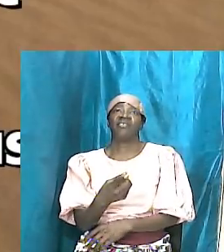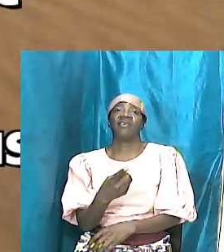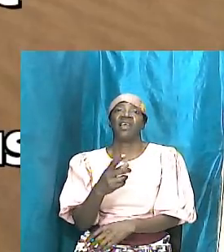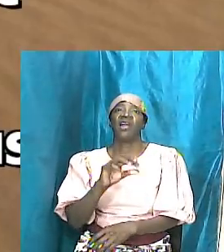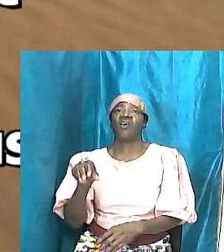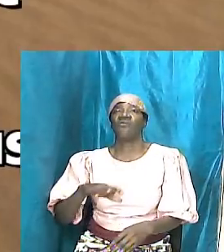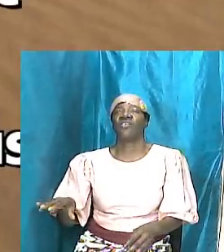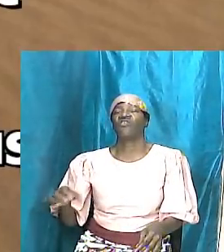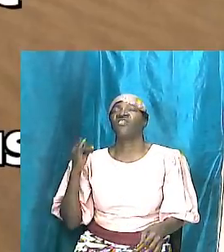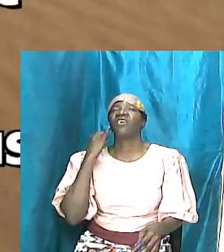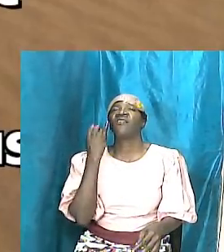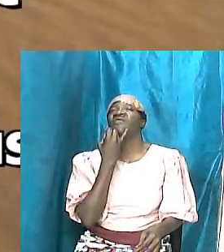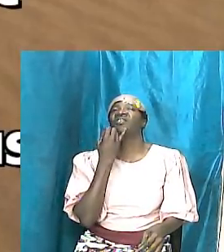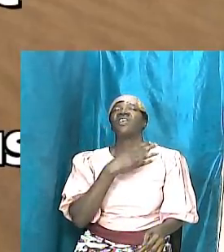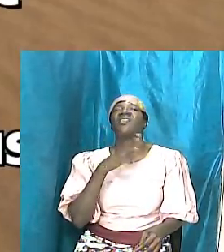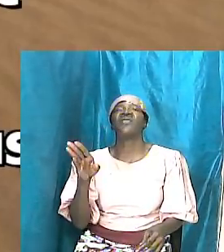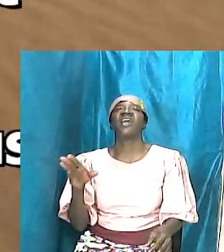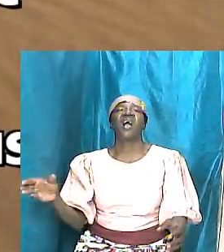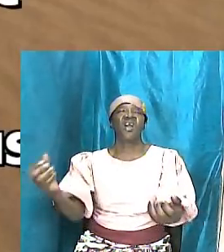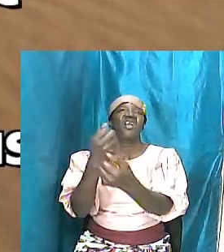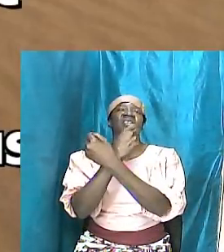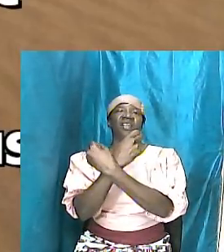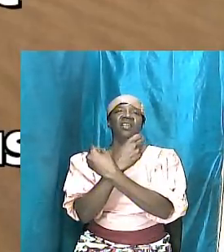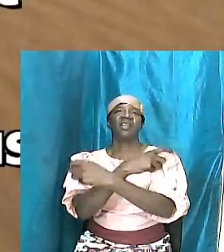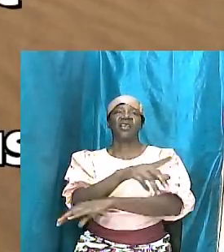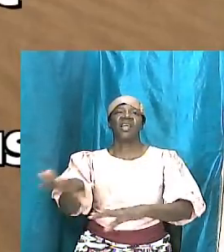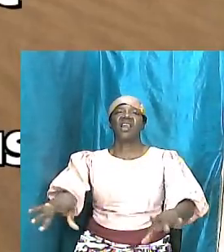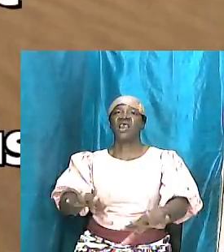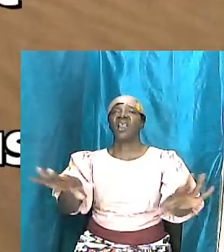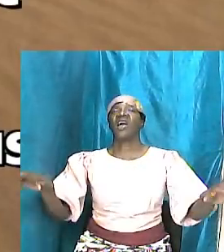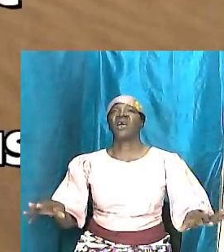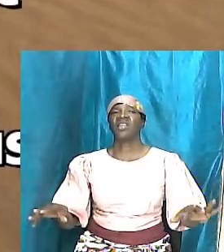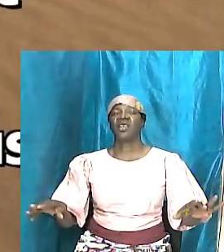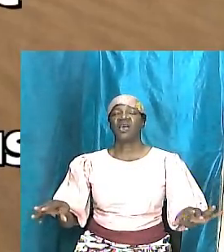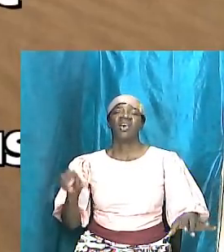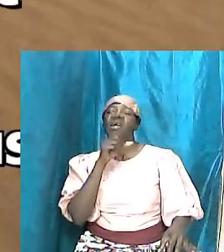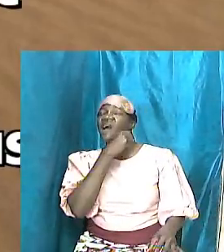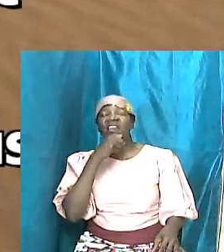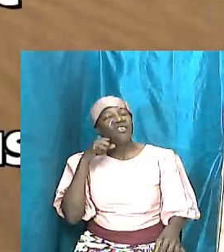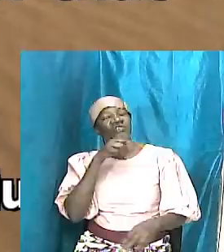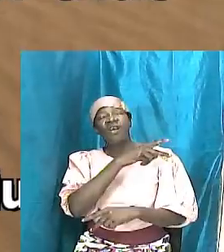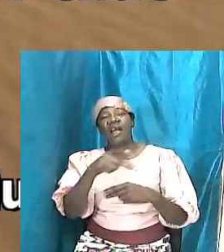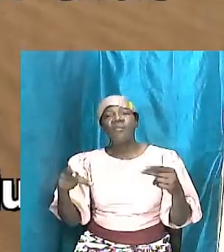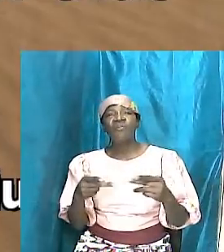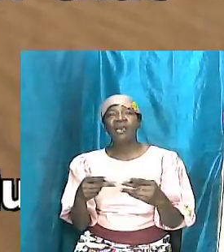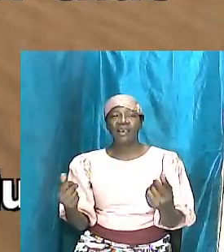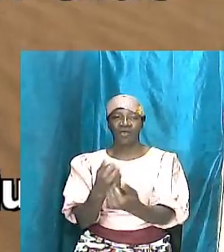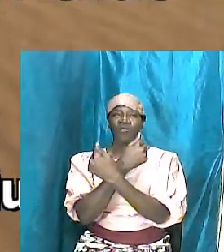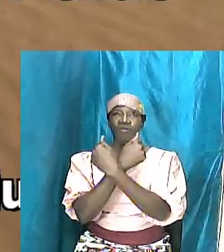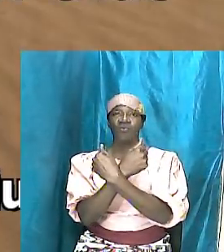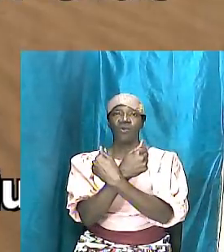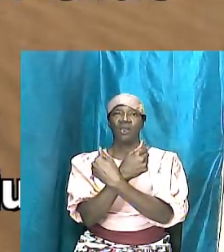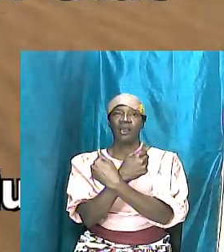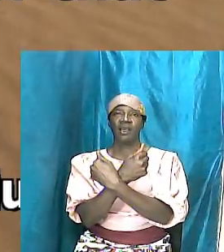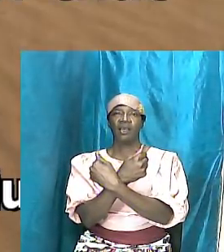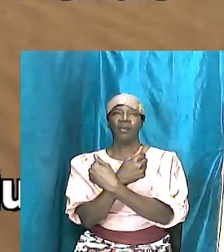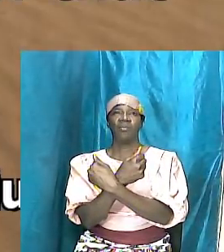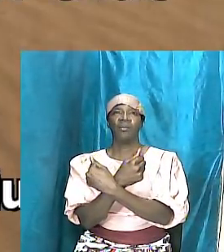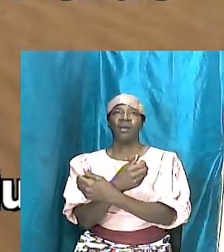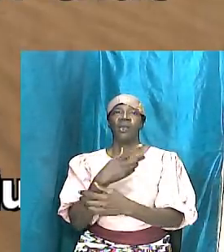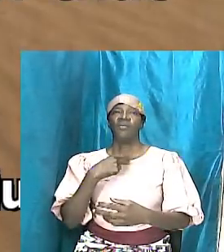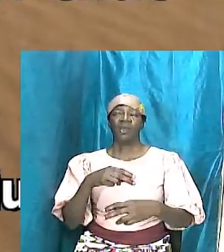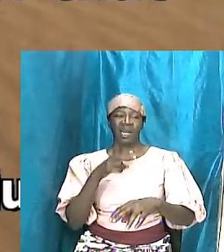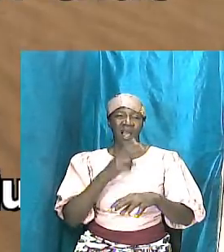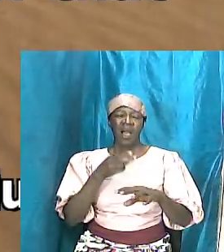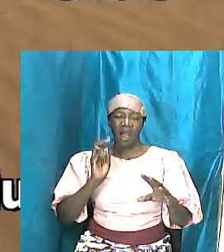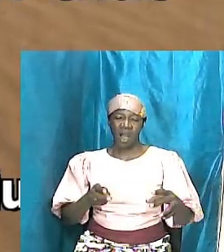of the children of Israel, they are entangled in the land, and the wilderness have shut them in. And I will harden